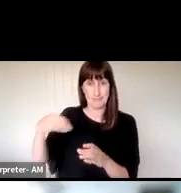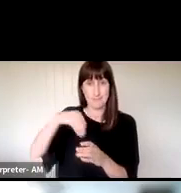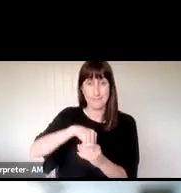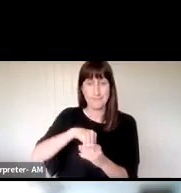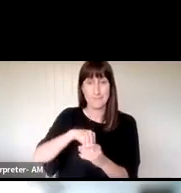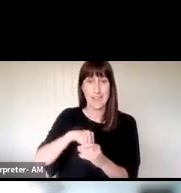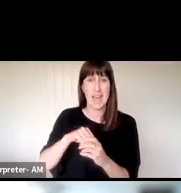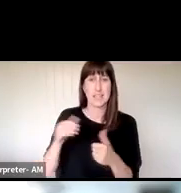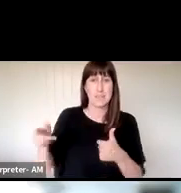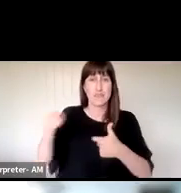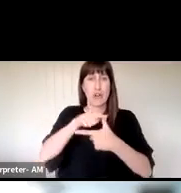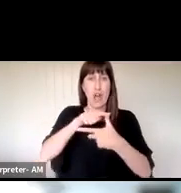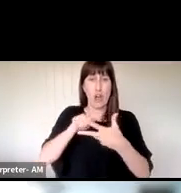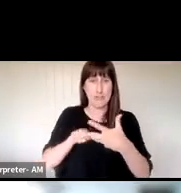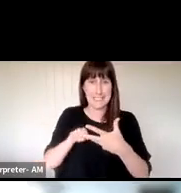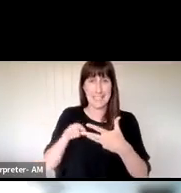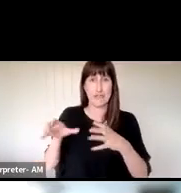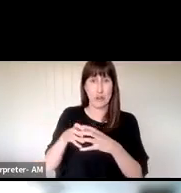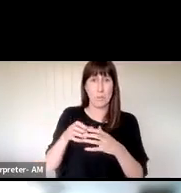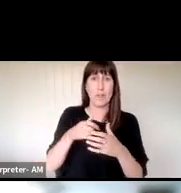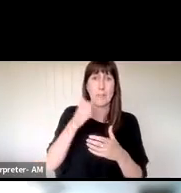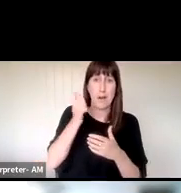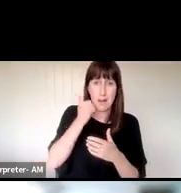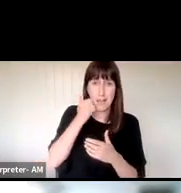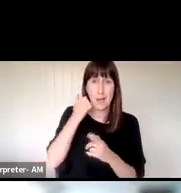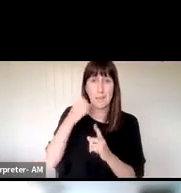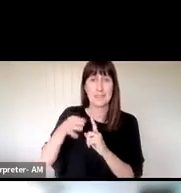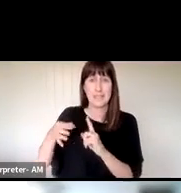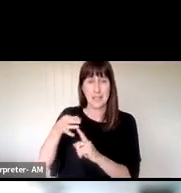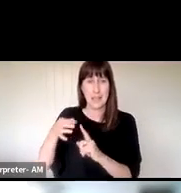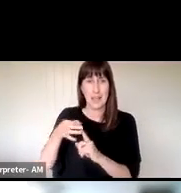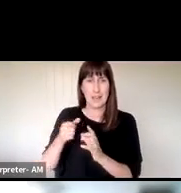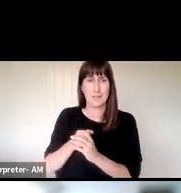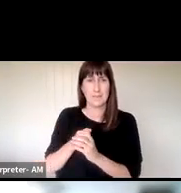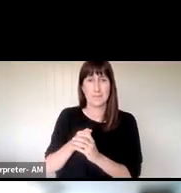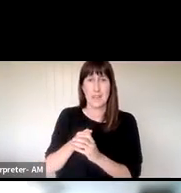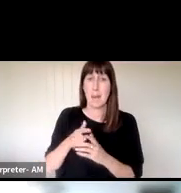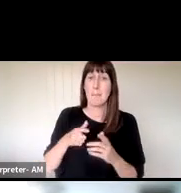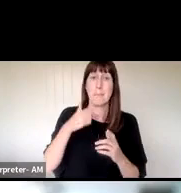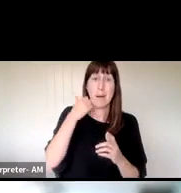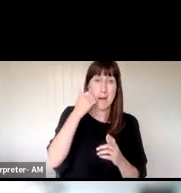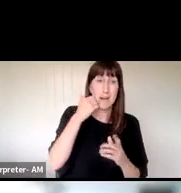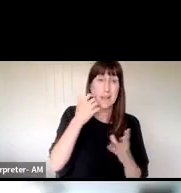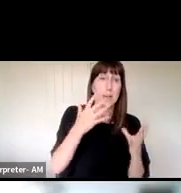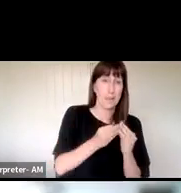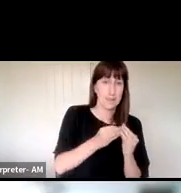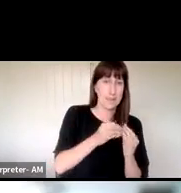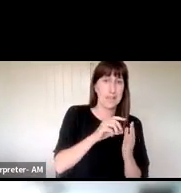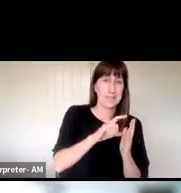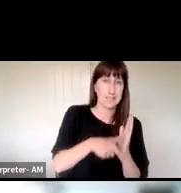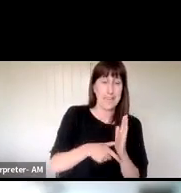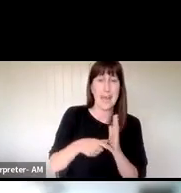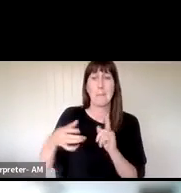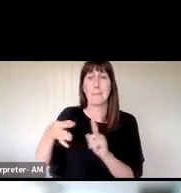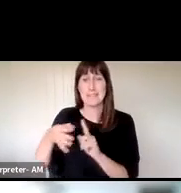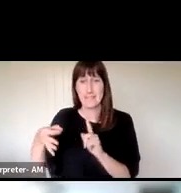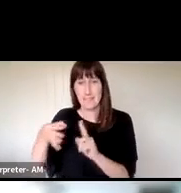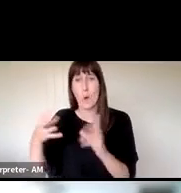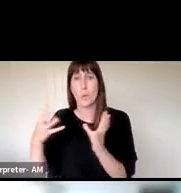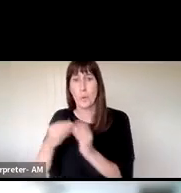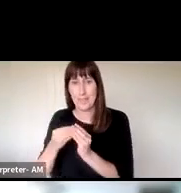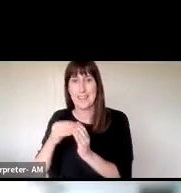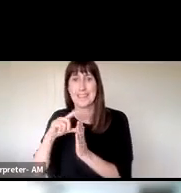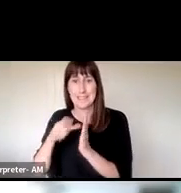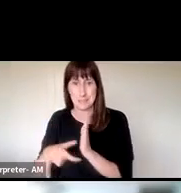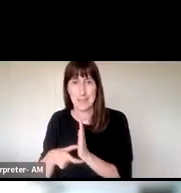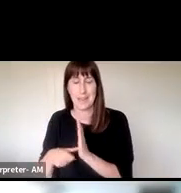Pacific and disability. And a big emphasis on Māori people with disabilities and Pacific people with disabilities.